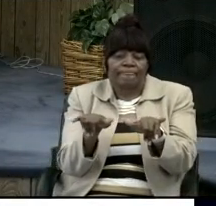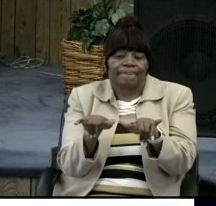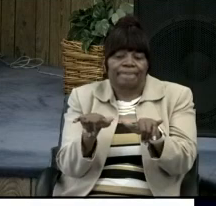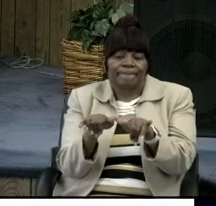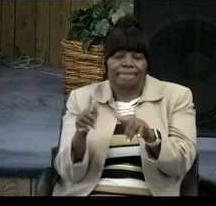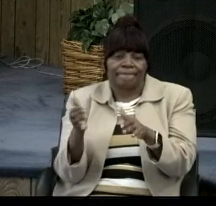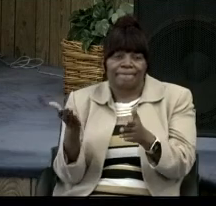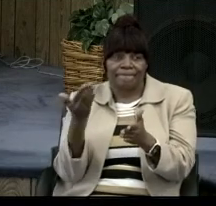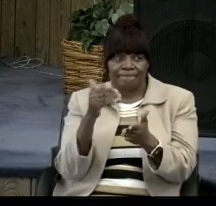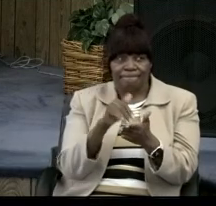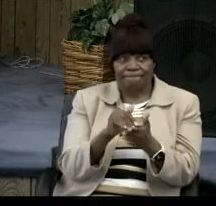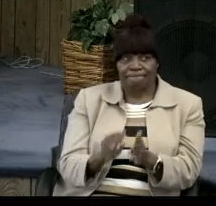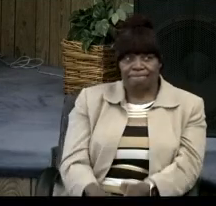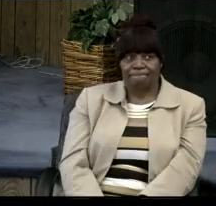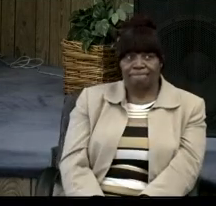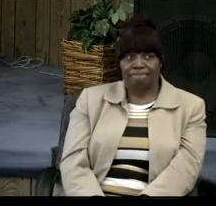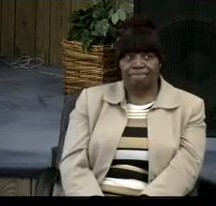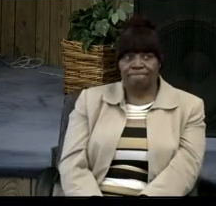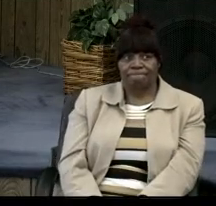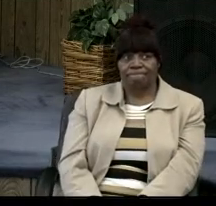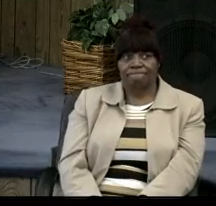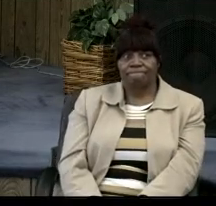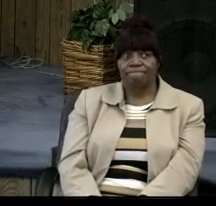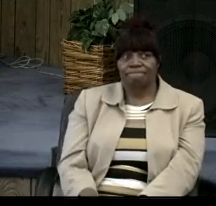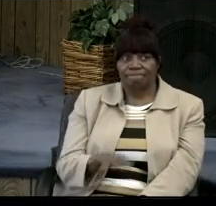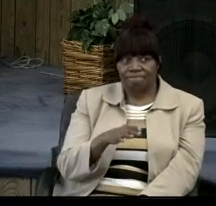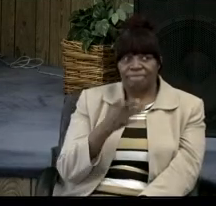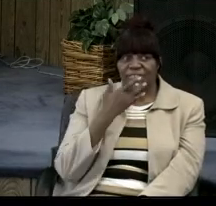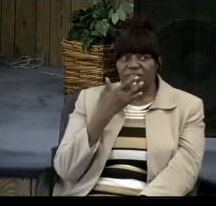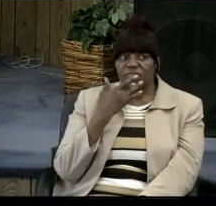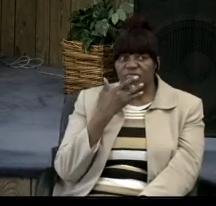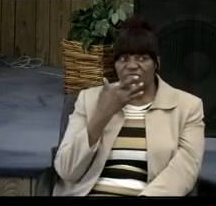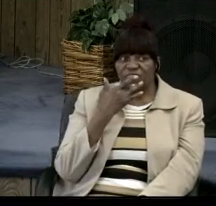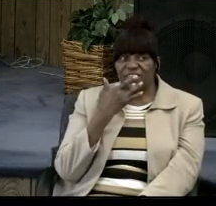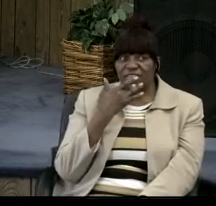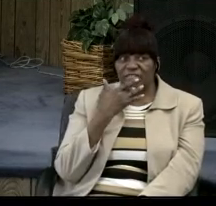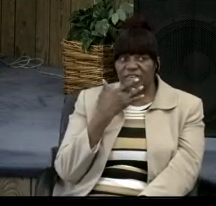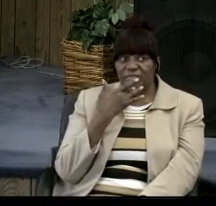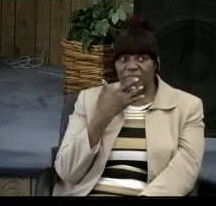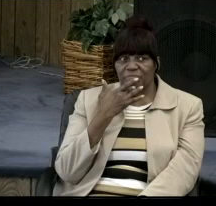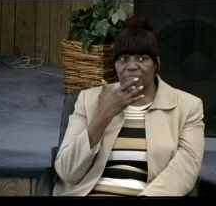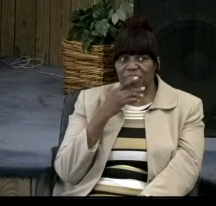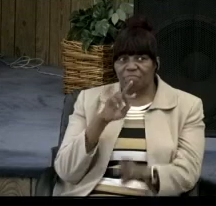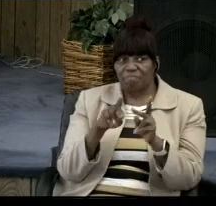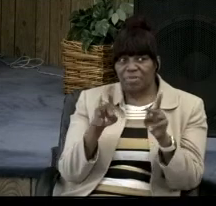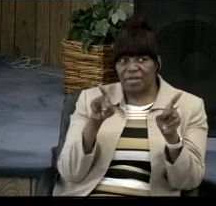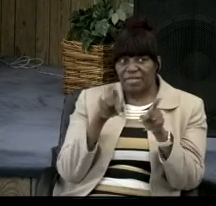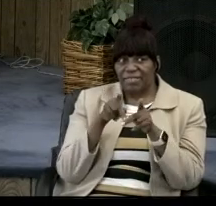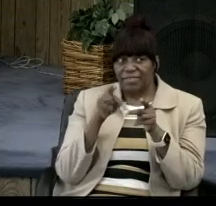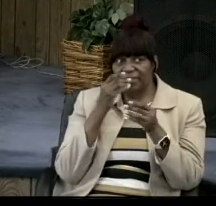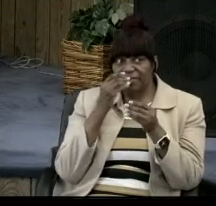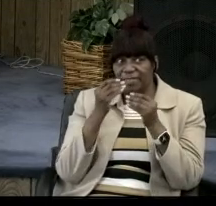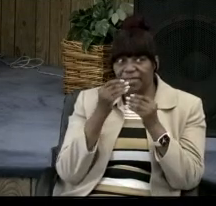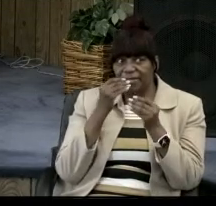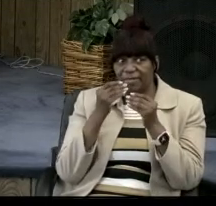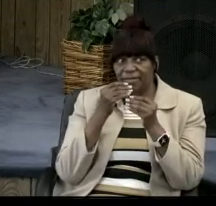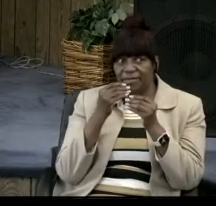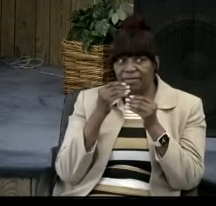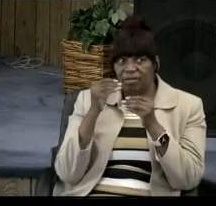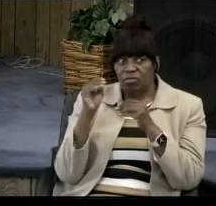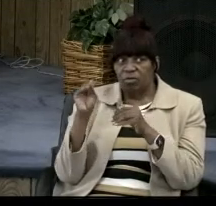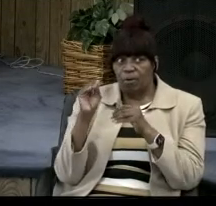Let's talk about a few things that happens with colors and think about your favorite place to eat or your favorite place to